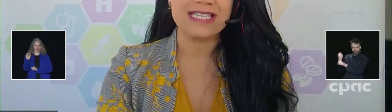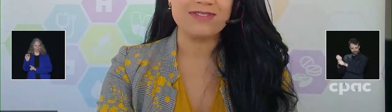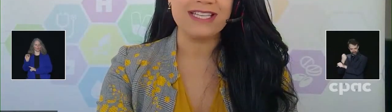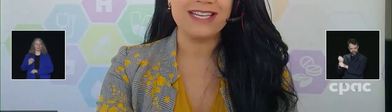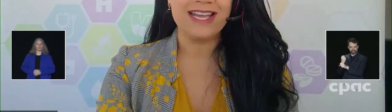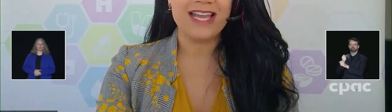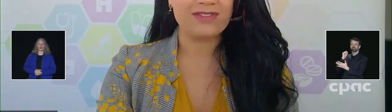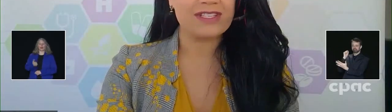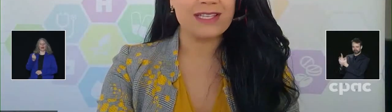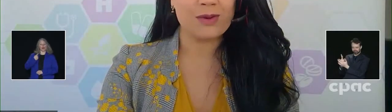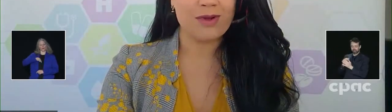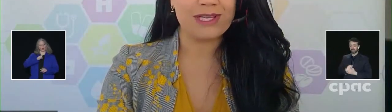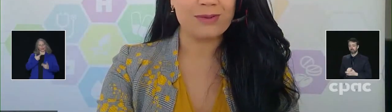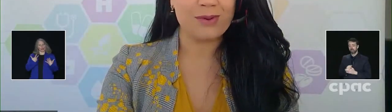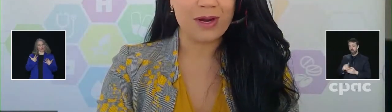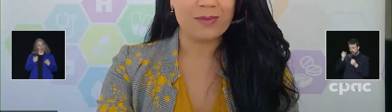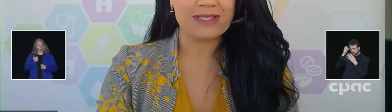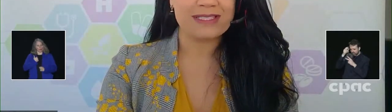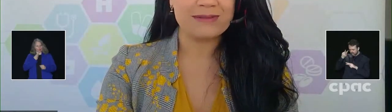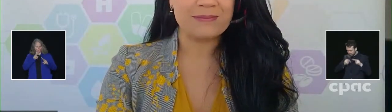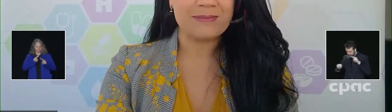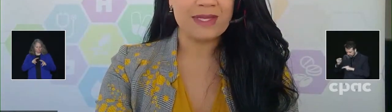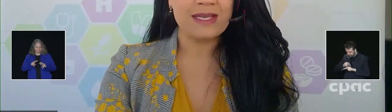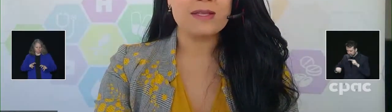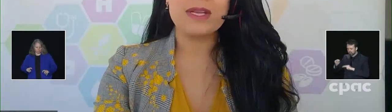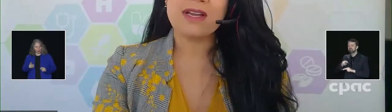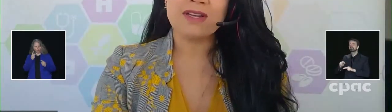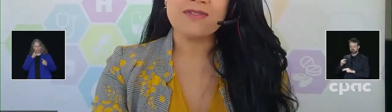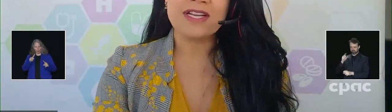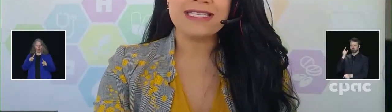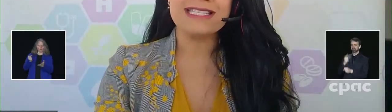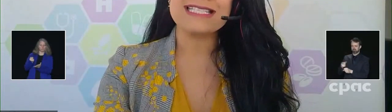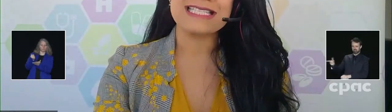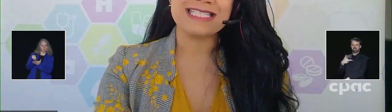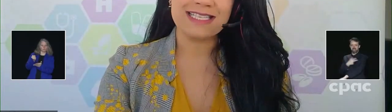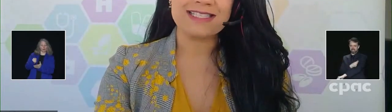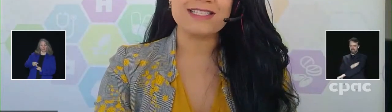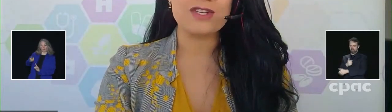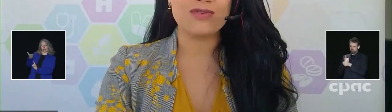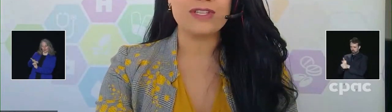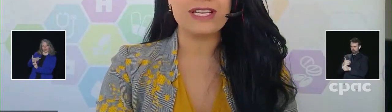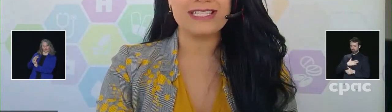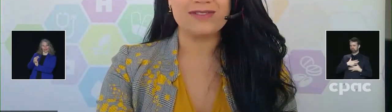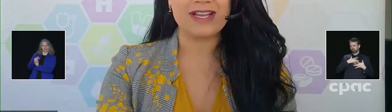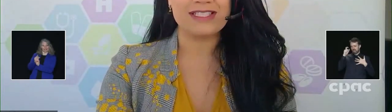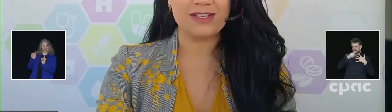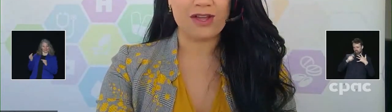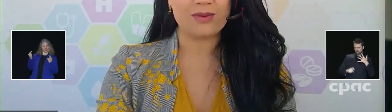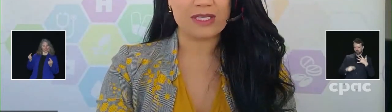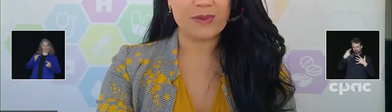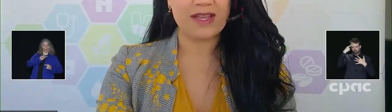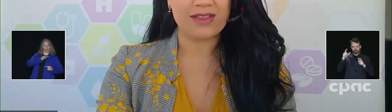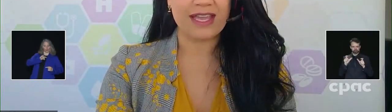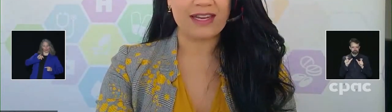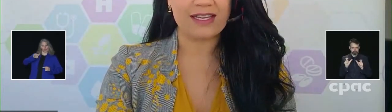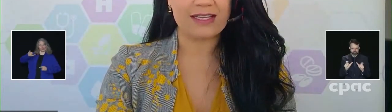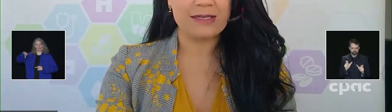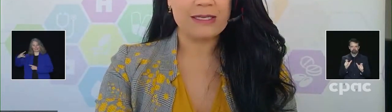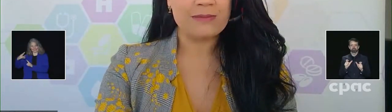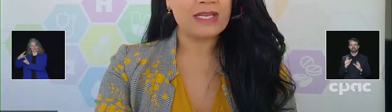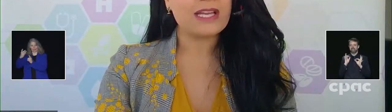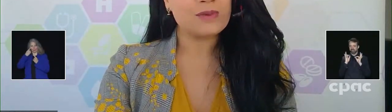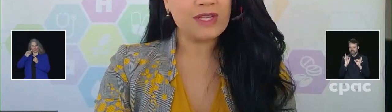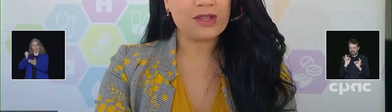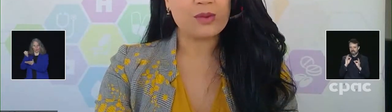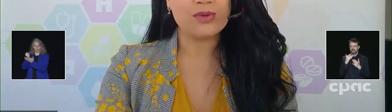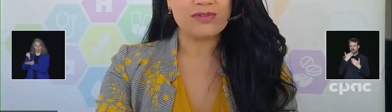stringent safety, efficacy, and quality requirements. The Medicago vaccine is the sixth COVID-19 vaccine authorized by Health Canada.